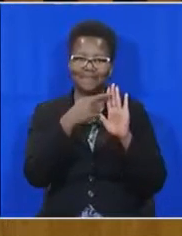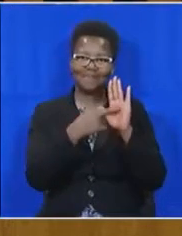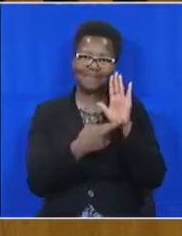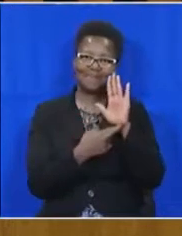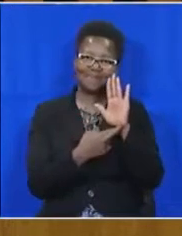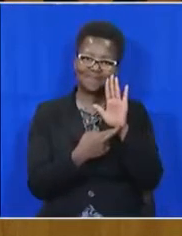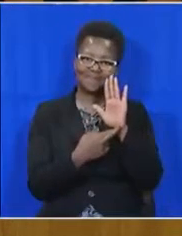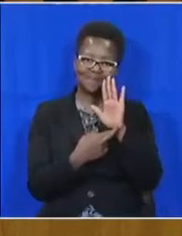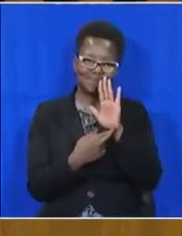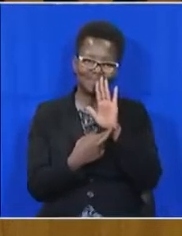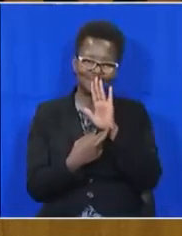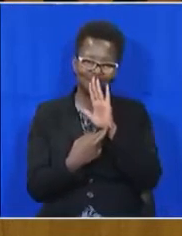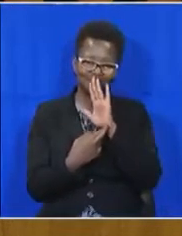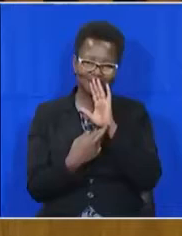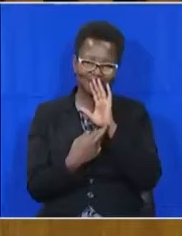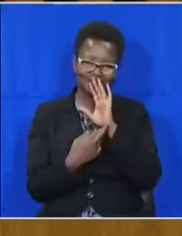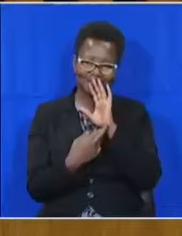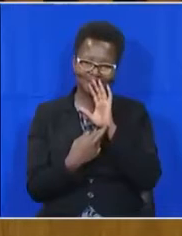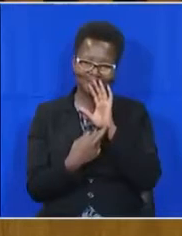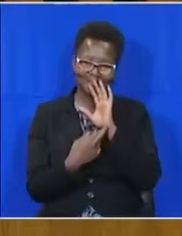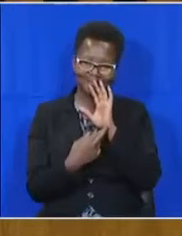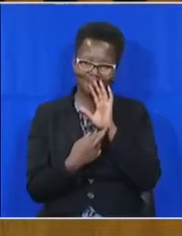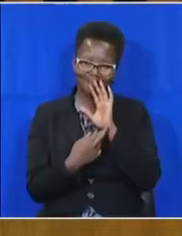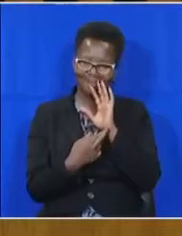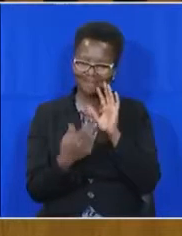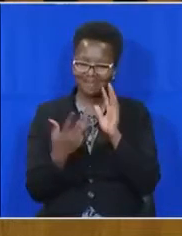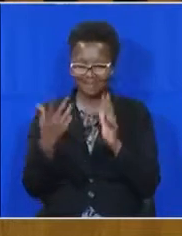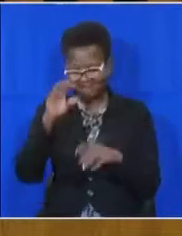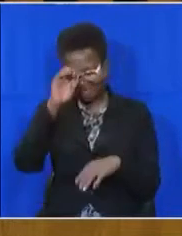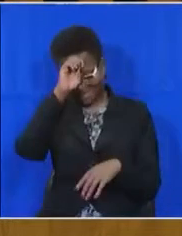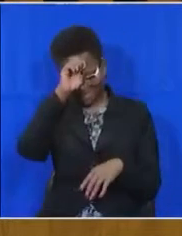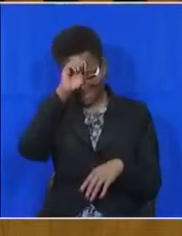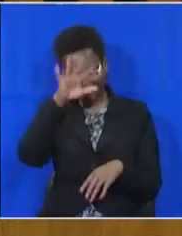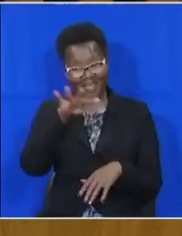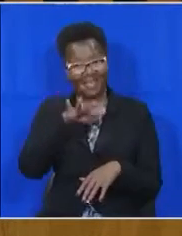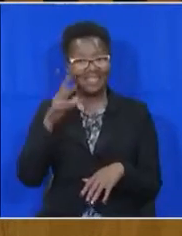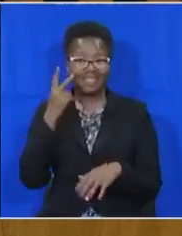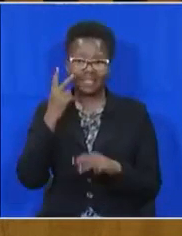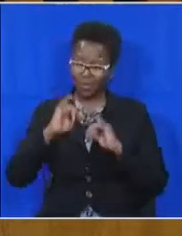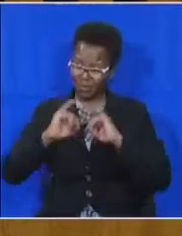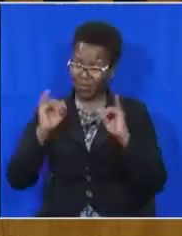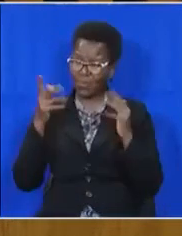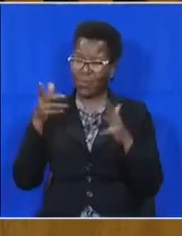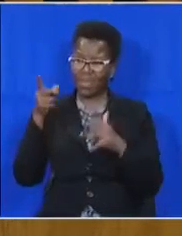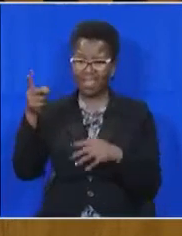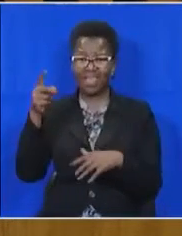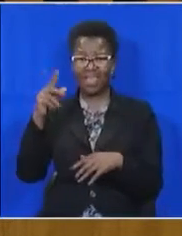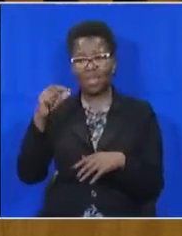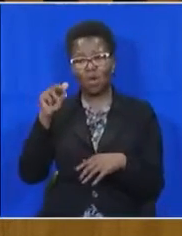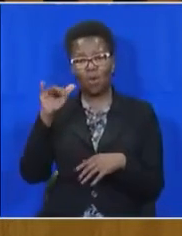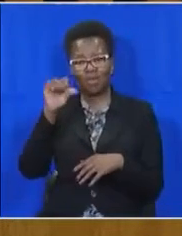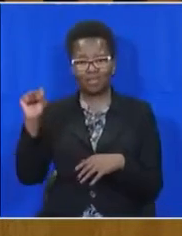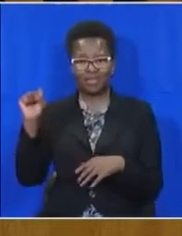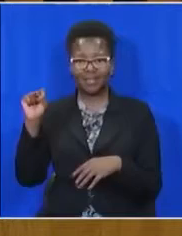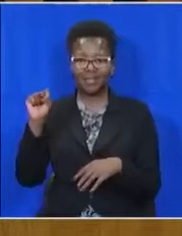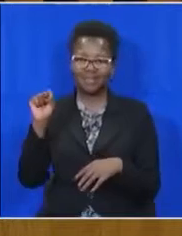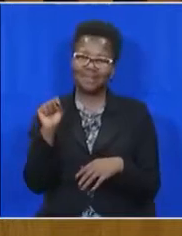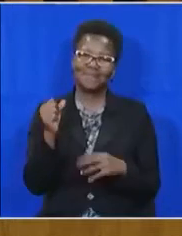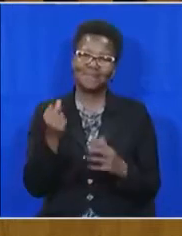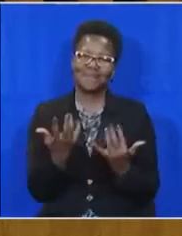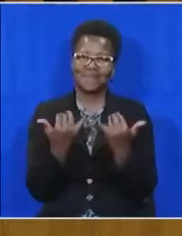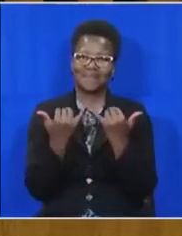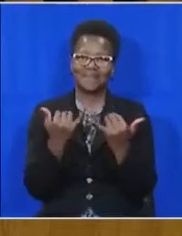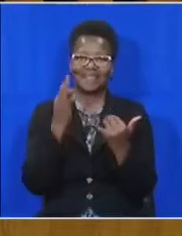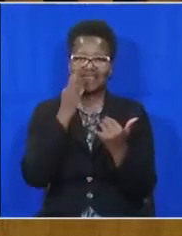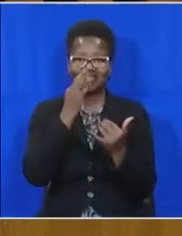enforcement. Just go and look at open-cast coal mining around Ogies if you don't believe me. So people say we can't trust government to make sure fracking is